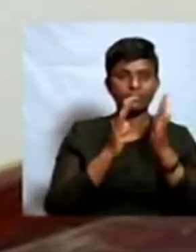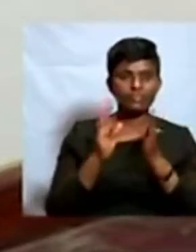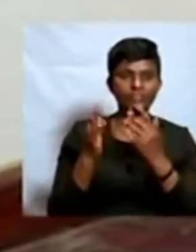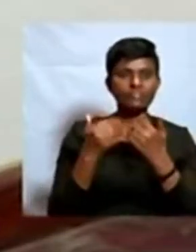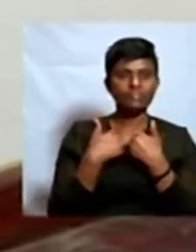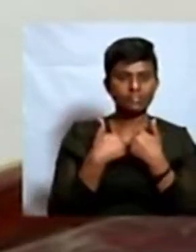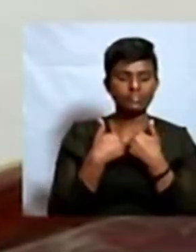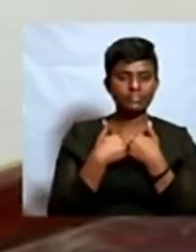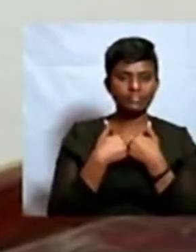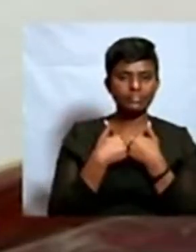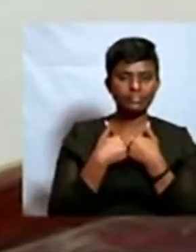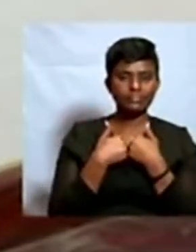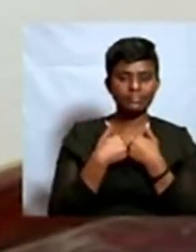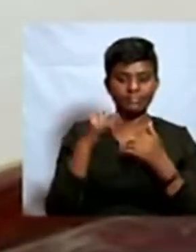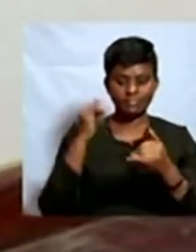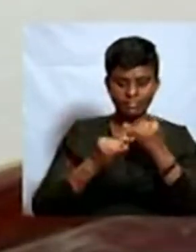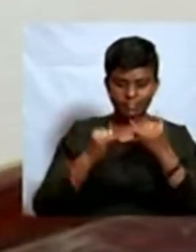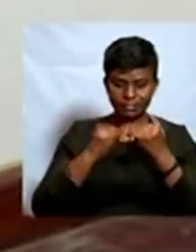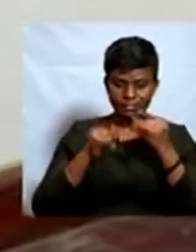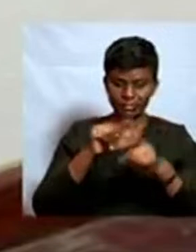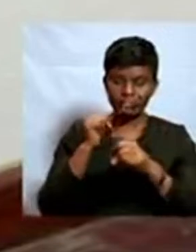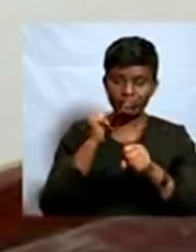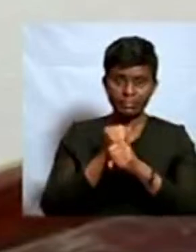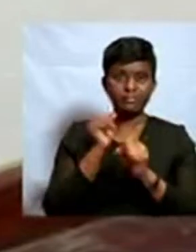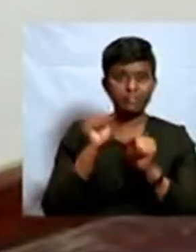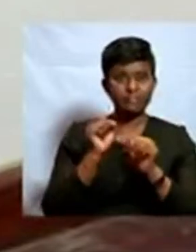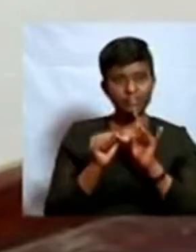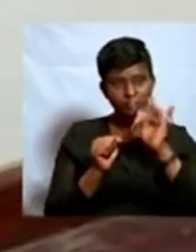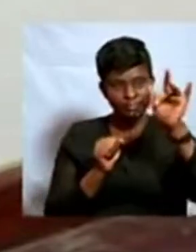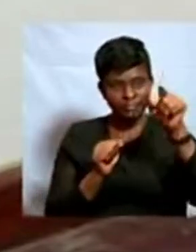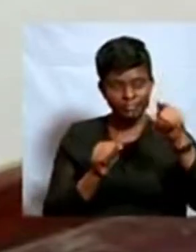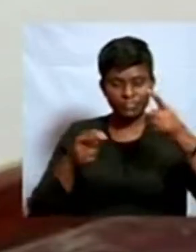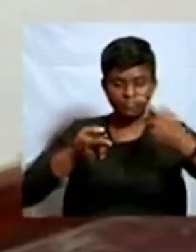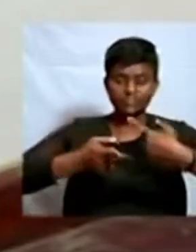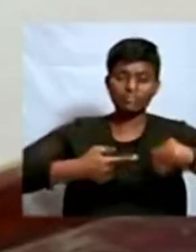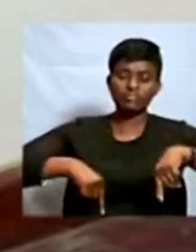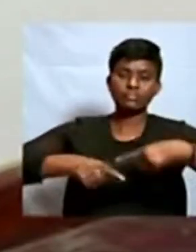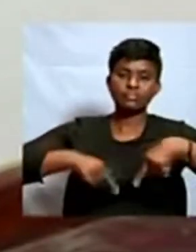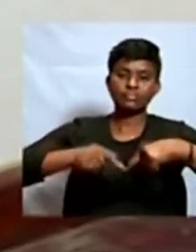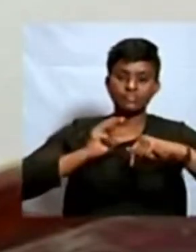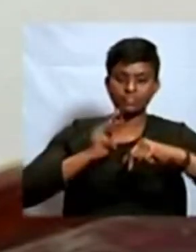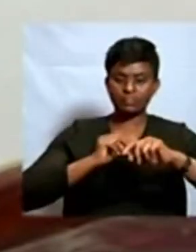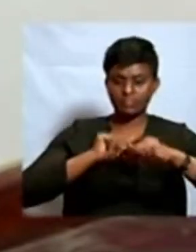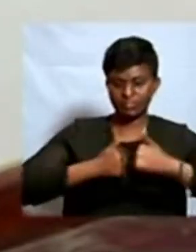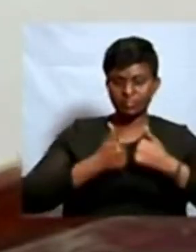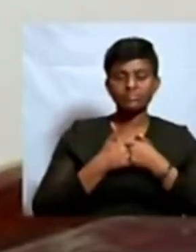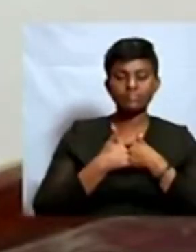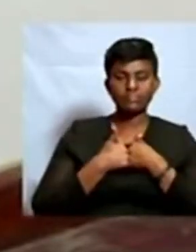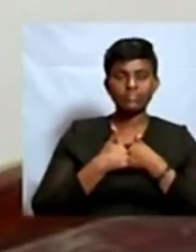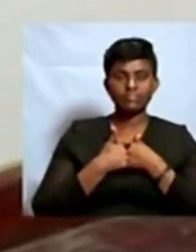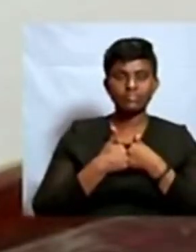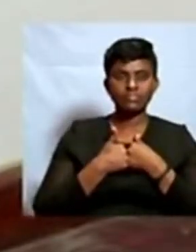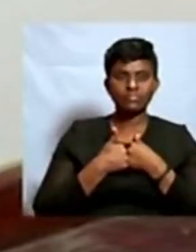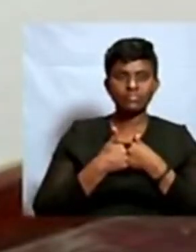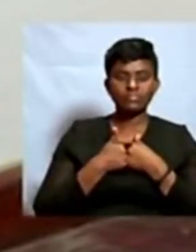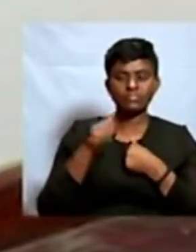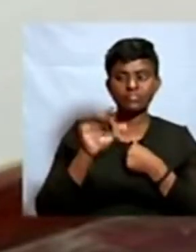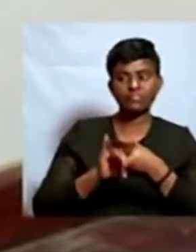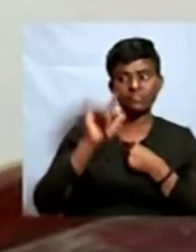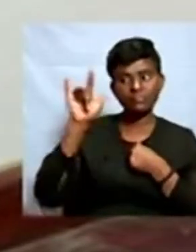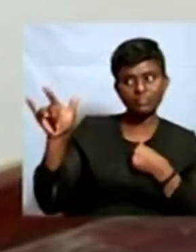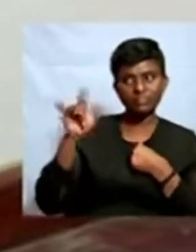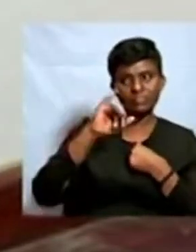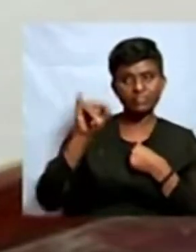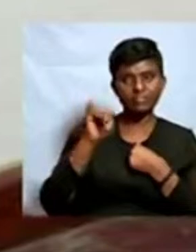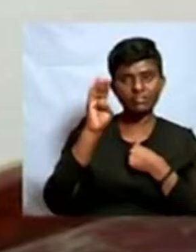by towards the end of this year. On the domestic, we are serving Johannesburg now,